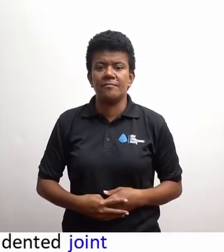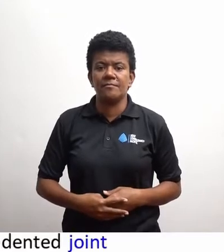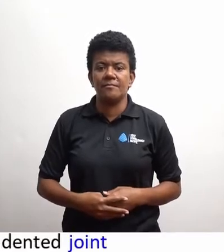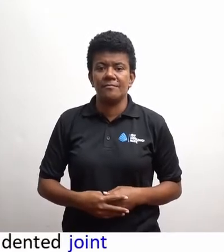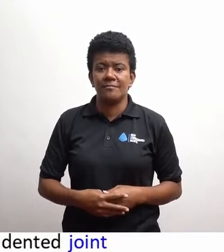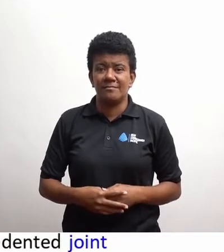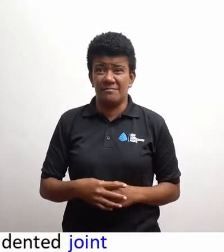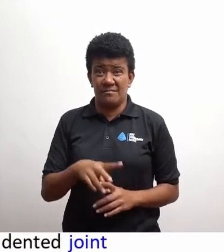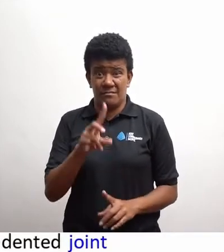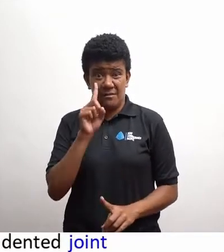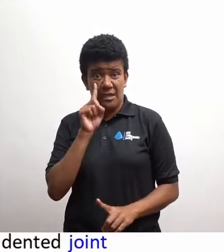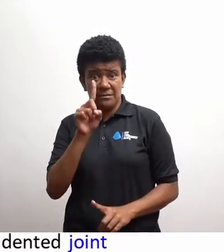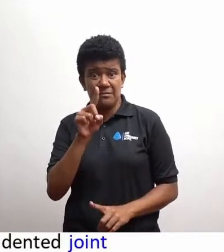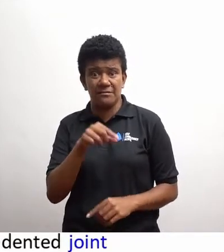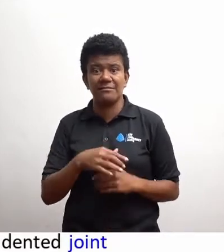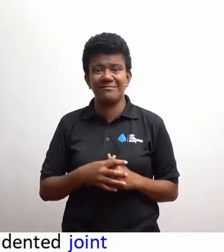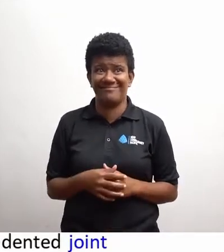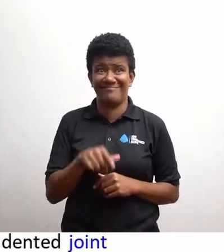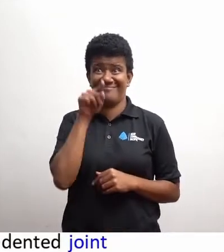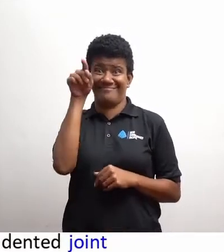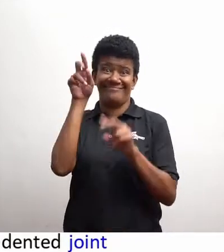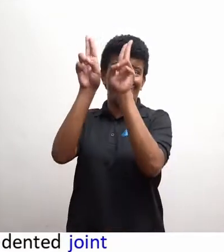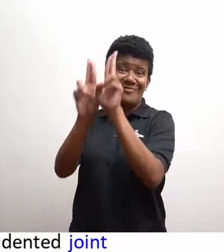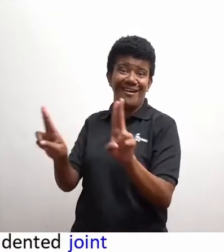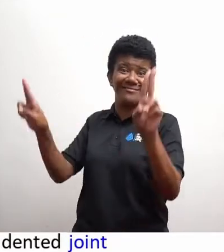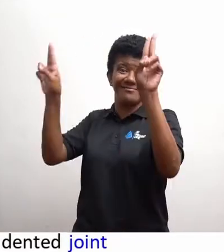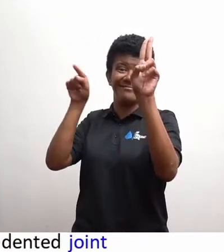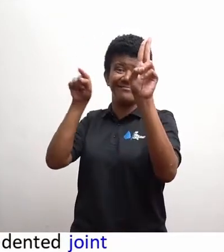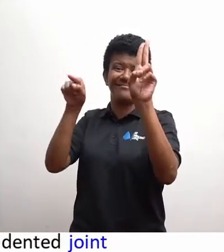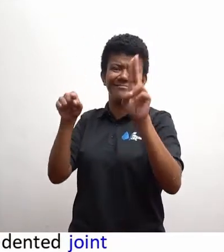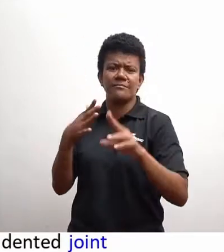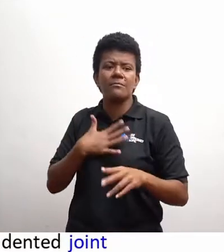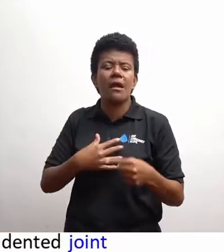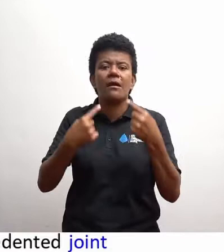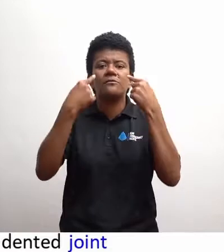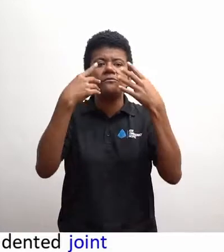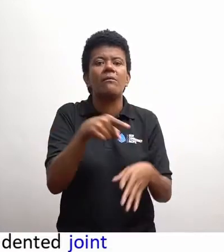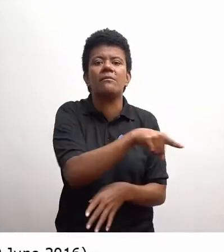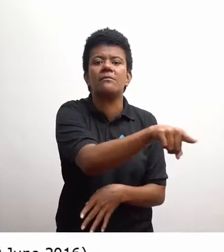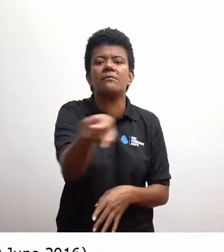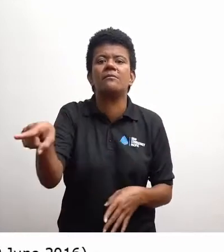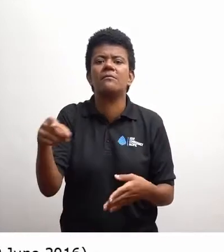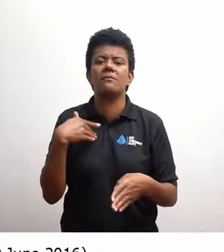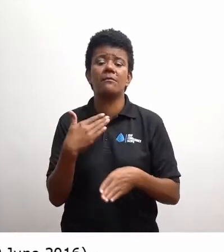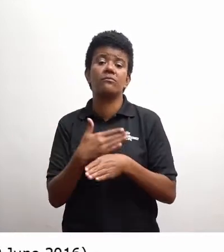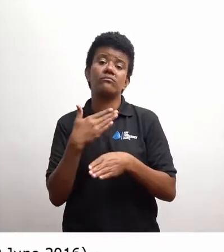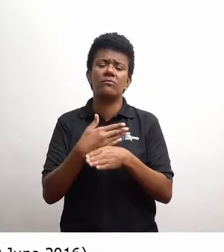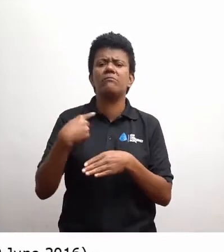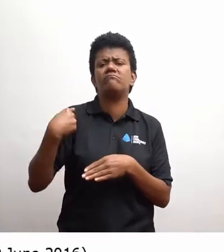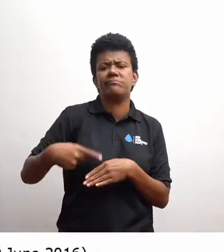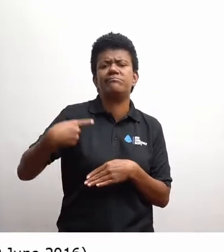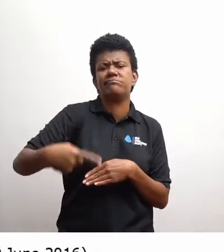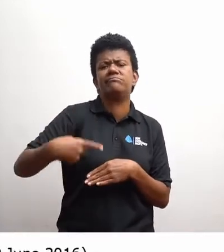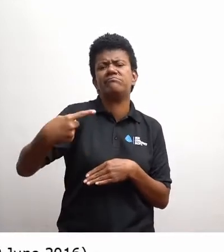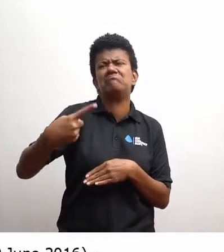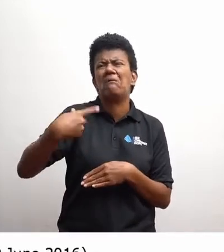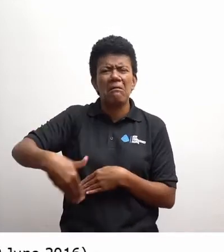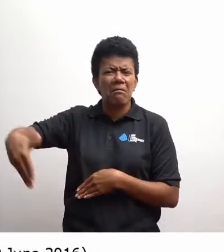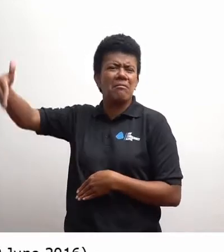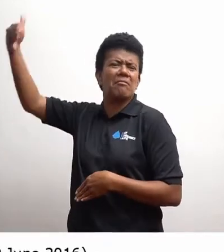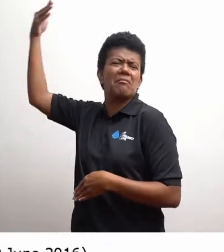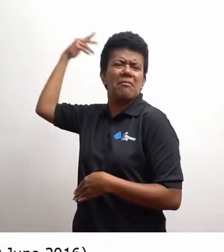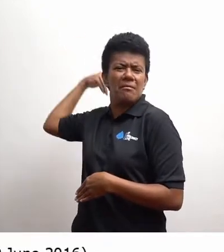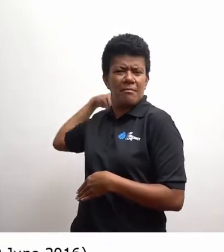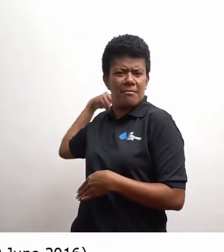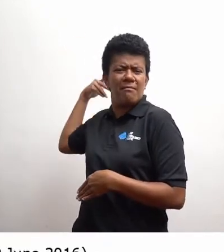2 seconds on each slide, because what I more wanted to do was to show you this work has been ongoing all the way back,